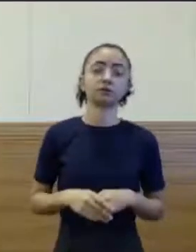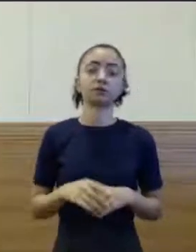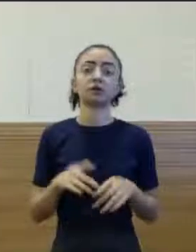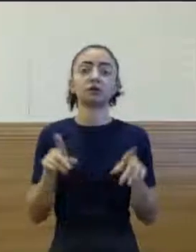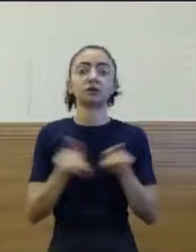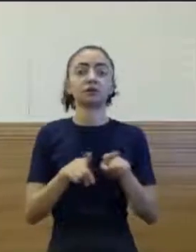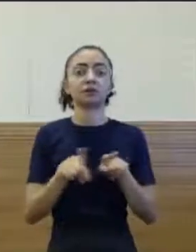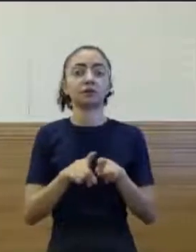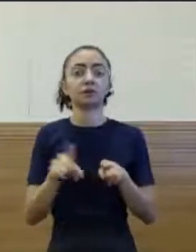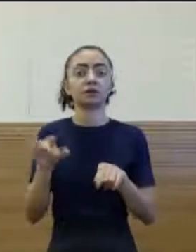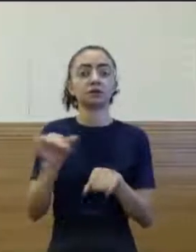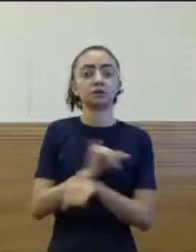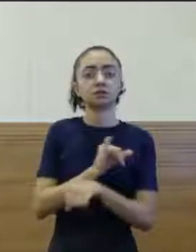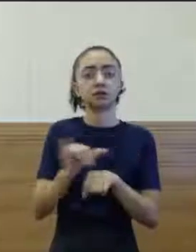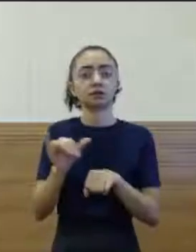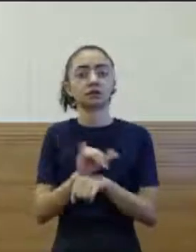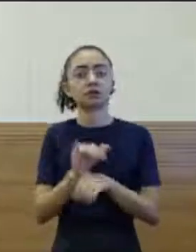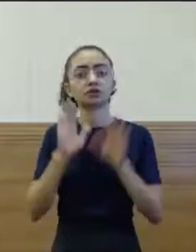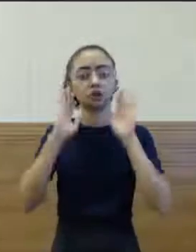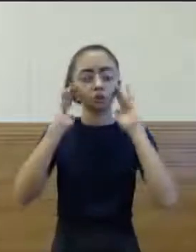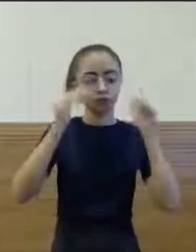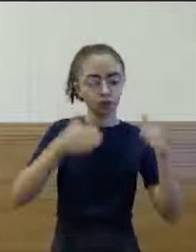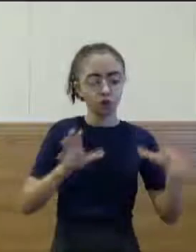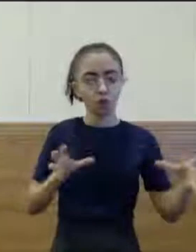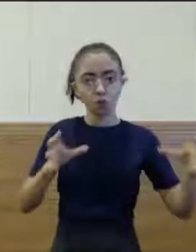with them as well.